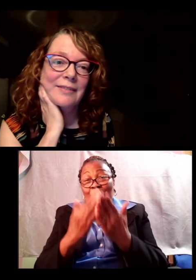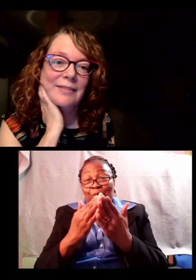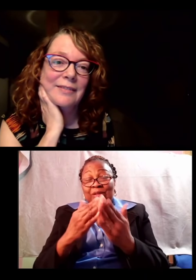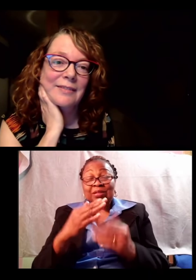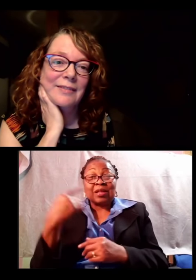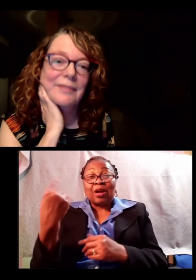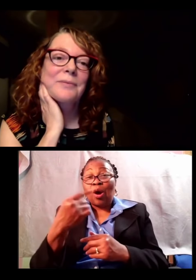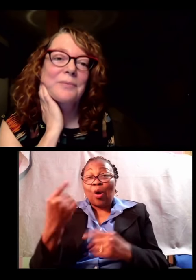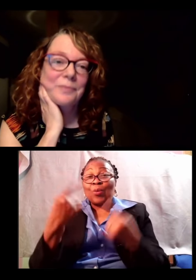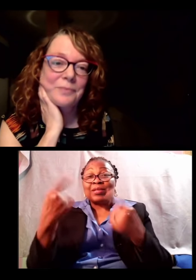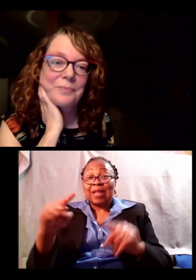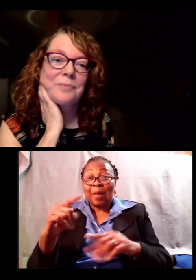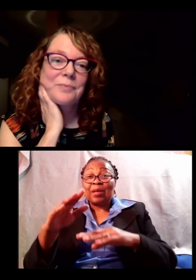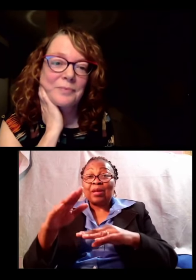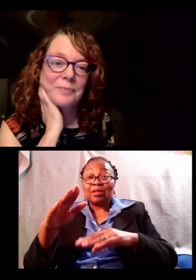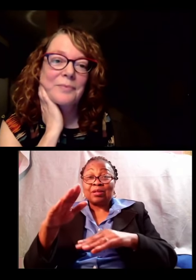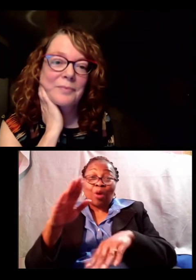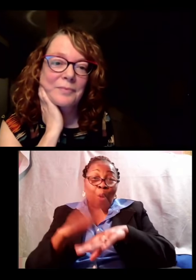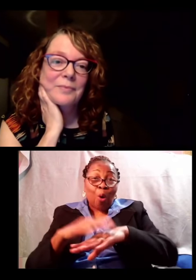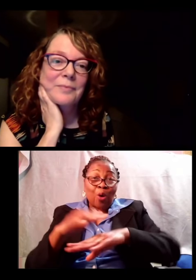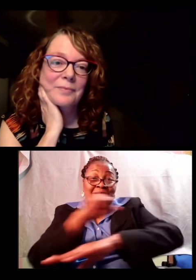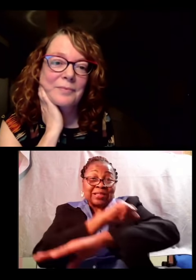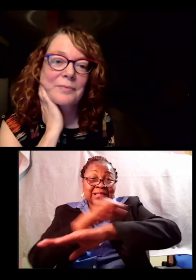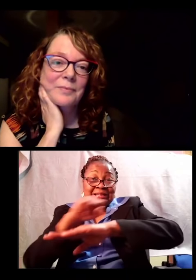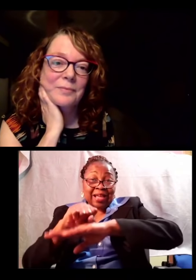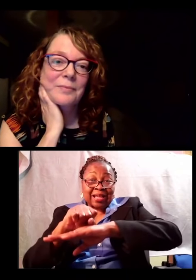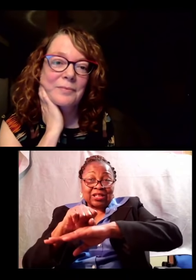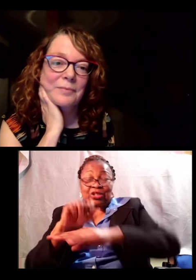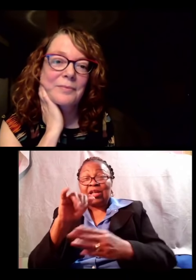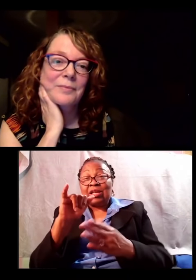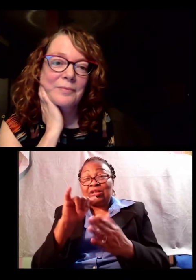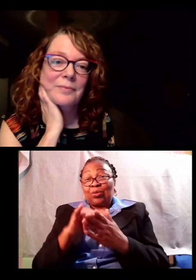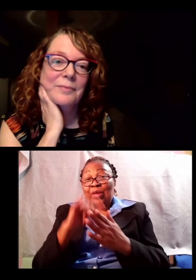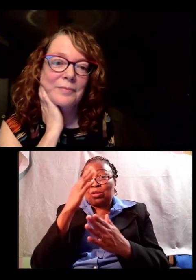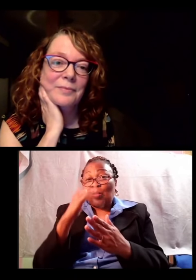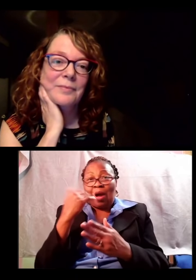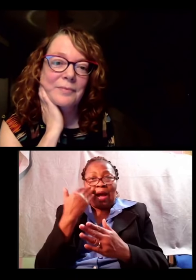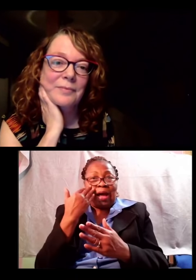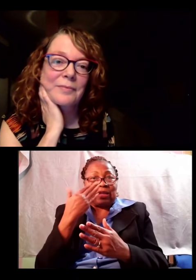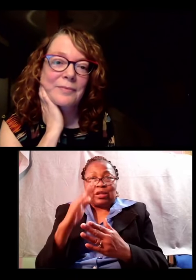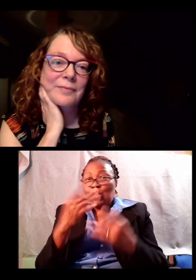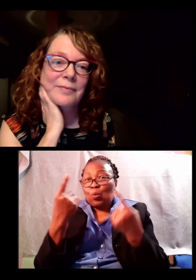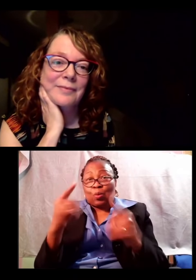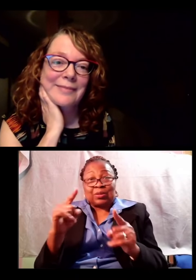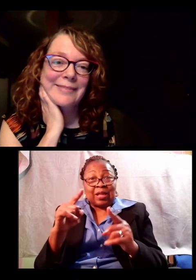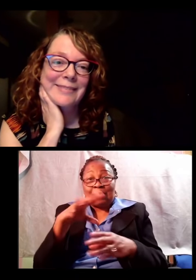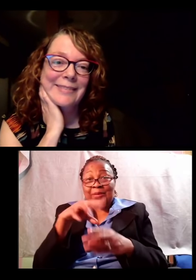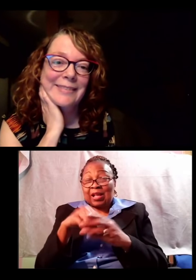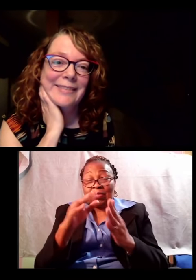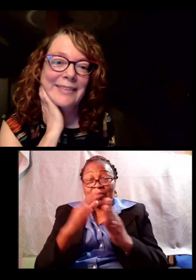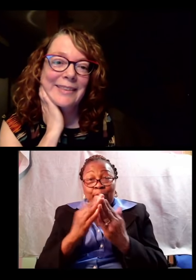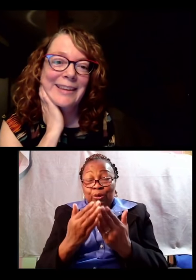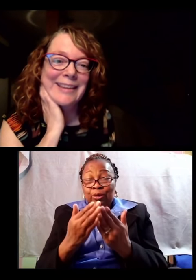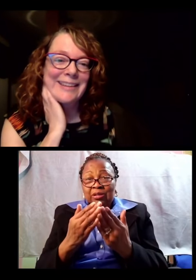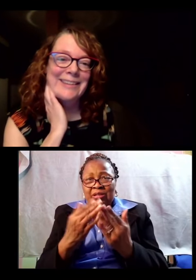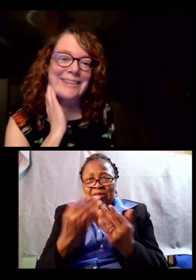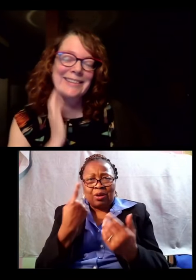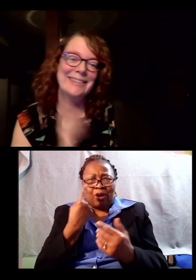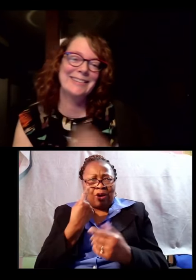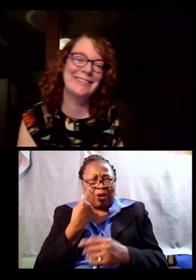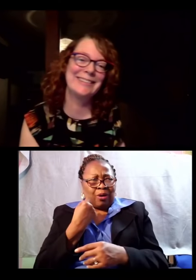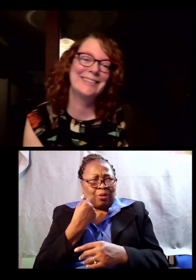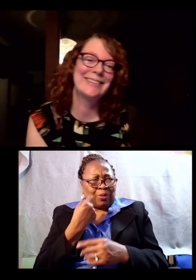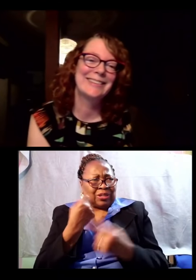stage. Which is why I frequently didn't know what was going on in these books. What just happened? Another one of